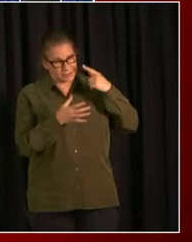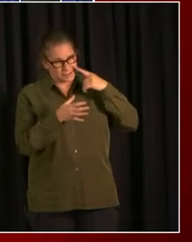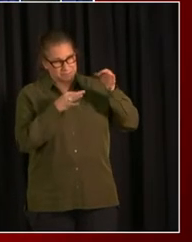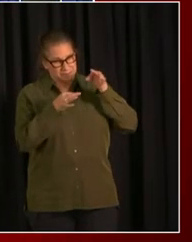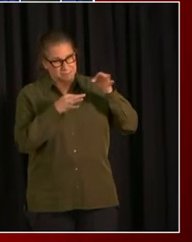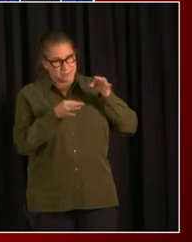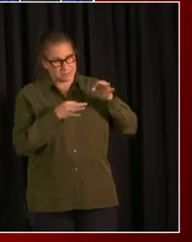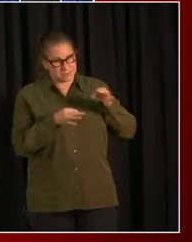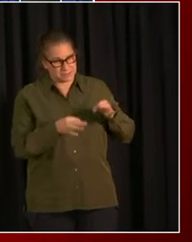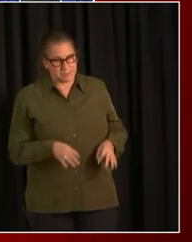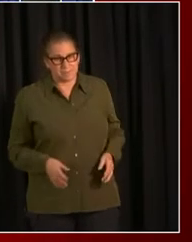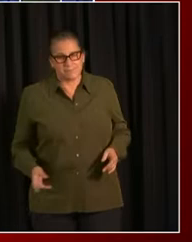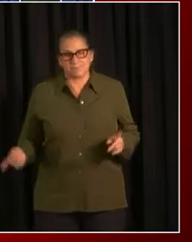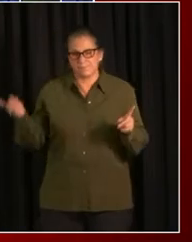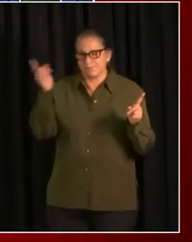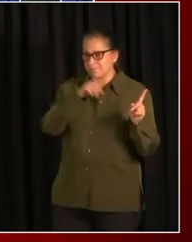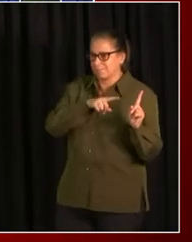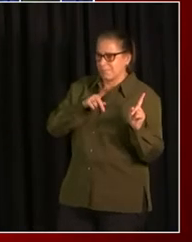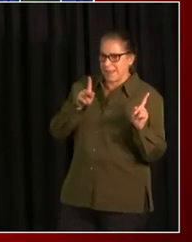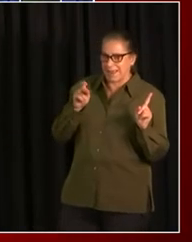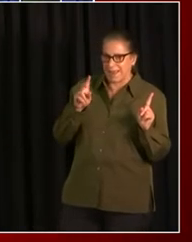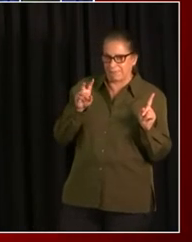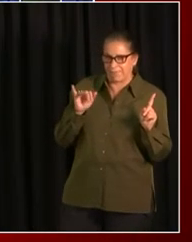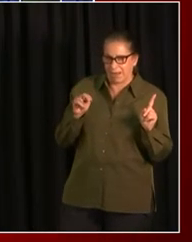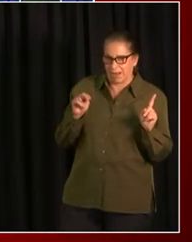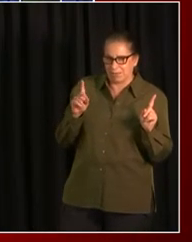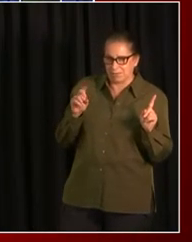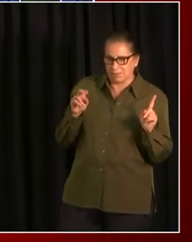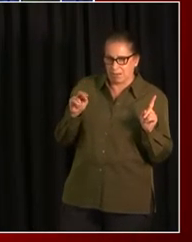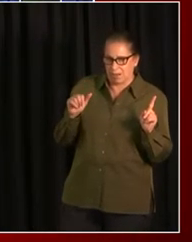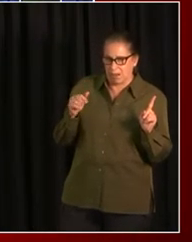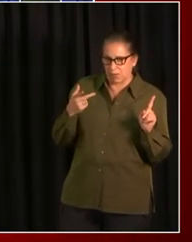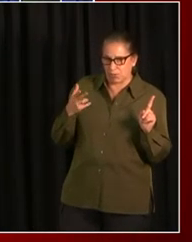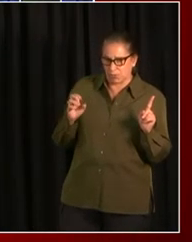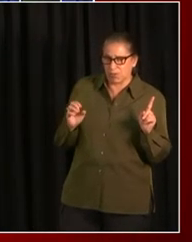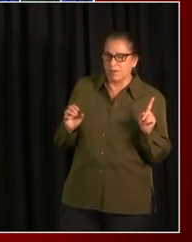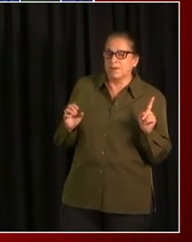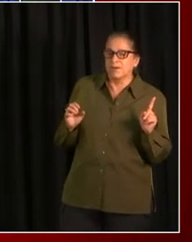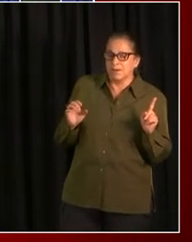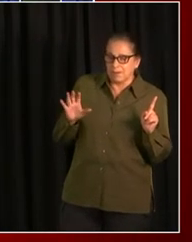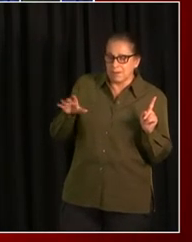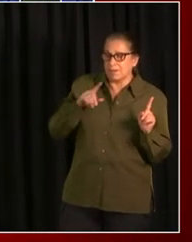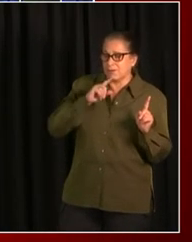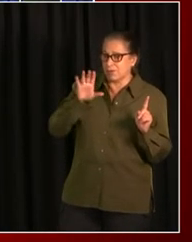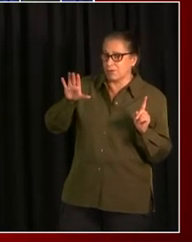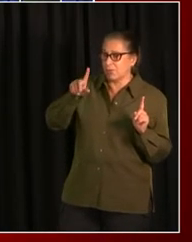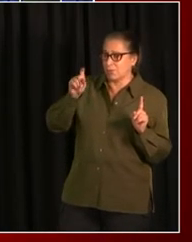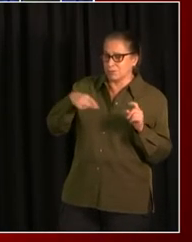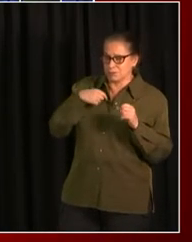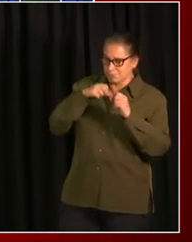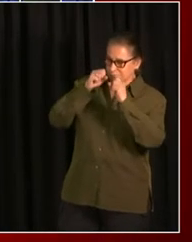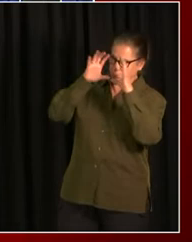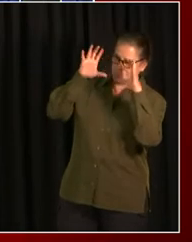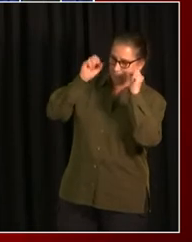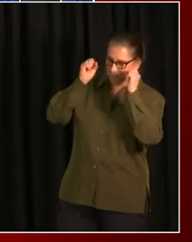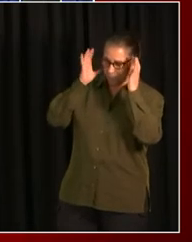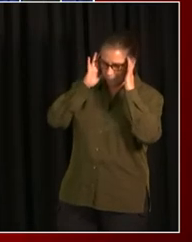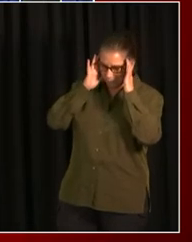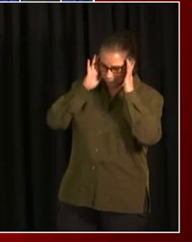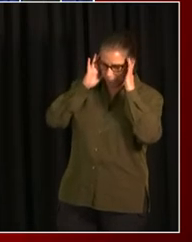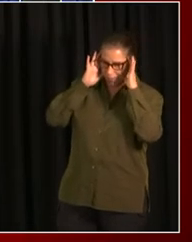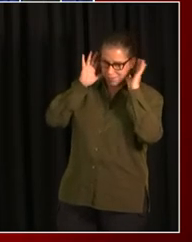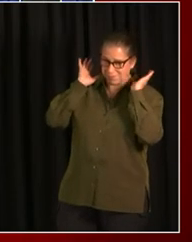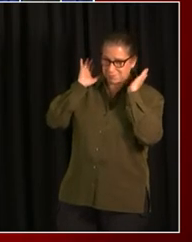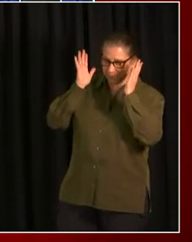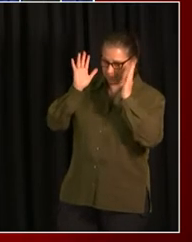administrator first. City administrator? Yeah, why don't I? So that's a really outstanding question that does highlight